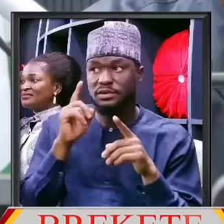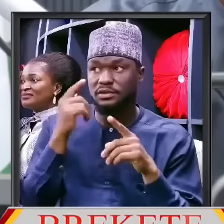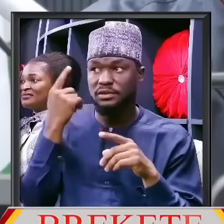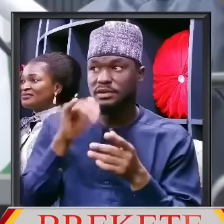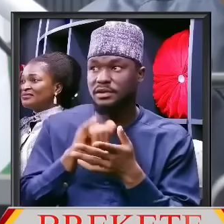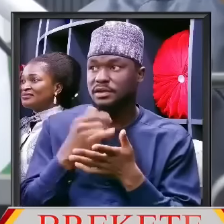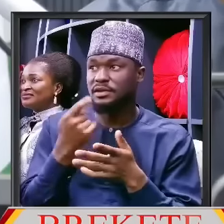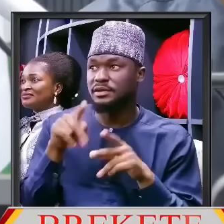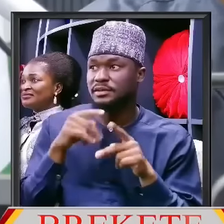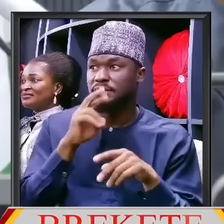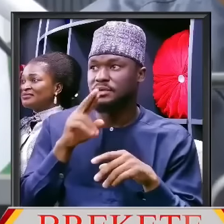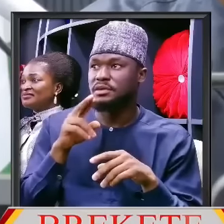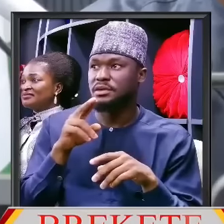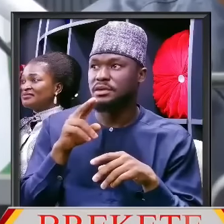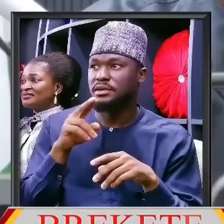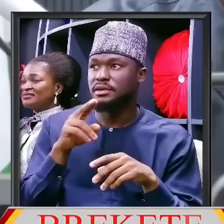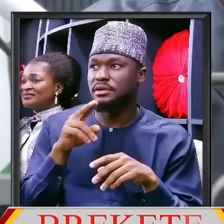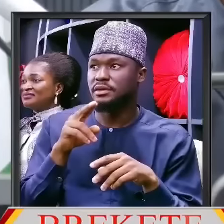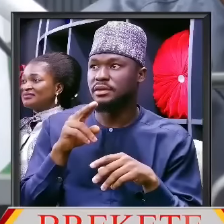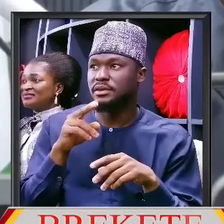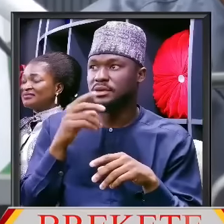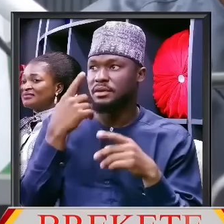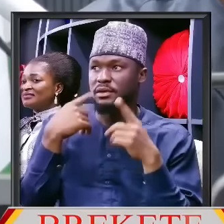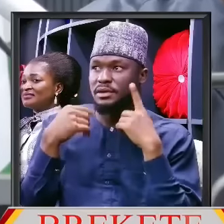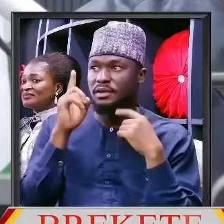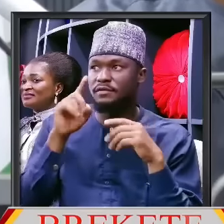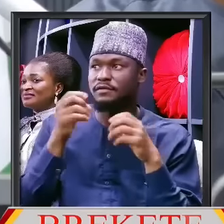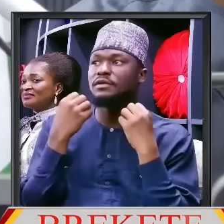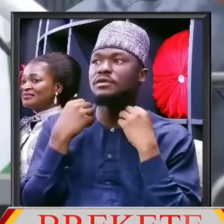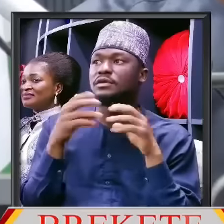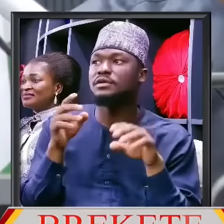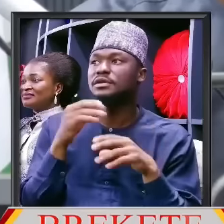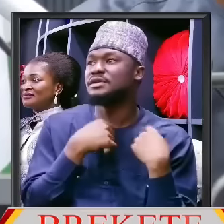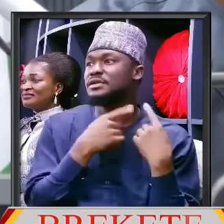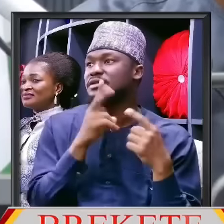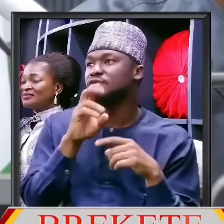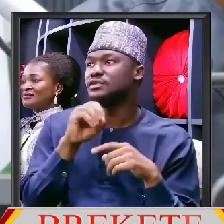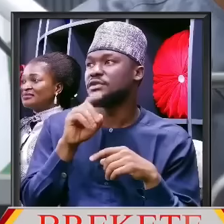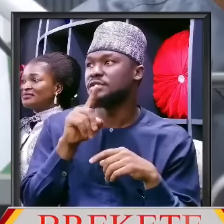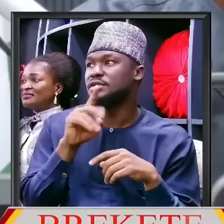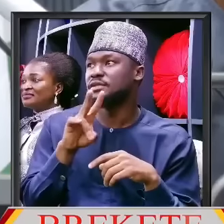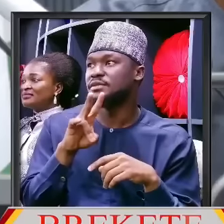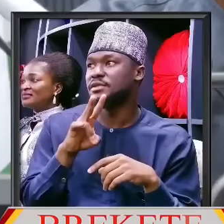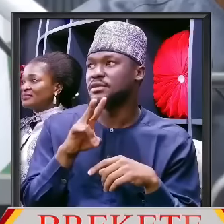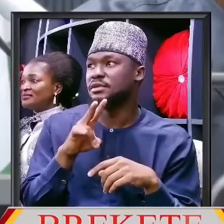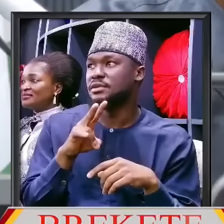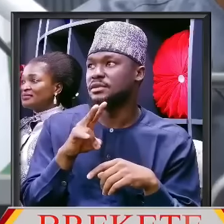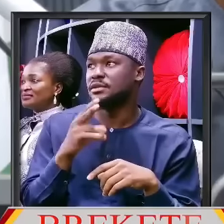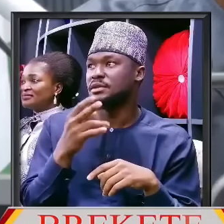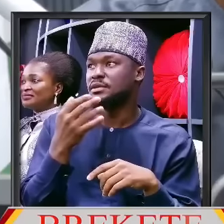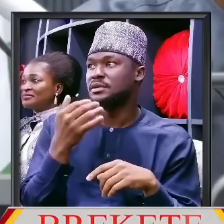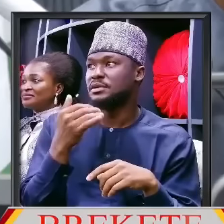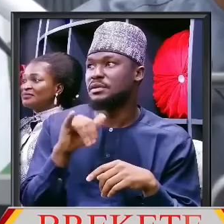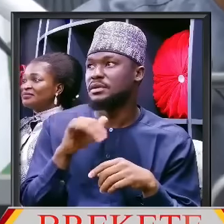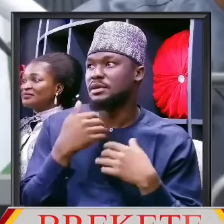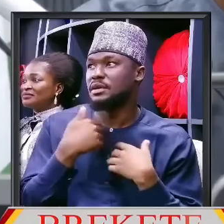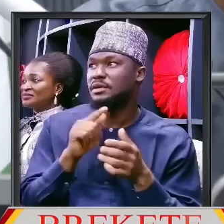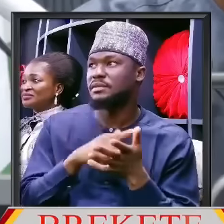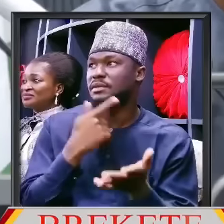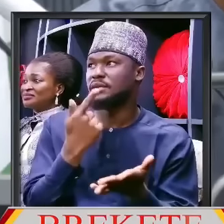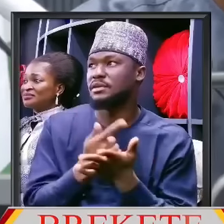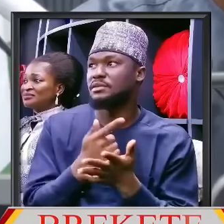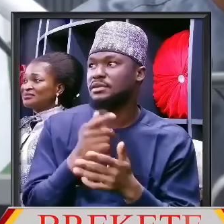for nothing. Since 2017. Yes. Now, I may enter the university. I'm sure they have graduated him in the school and kept